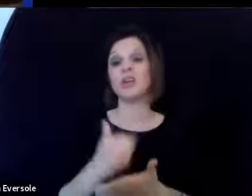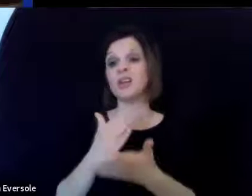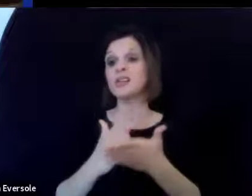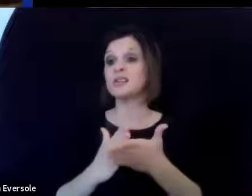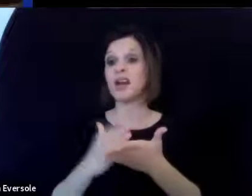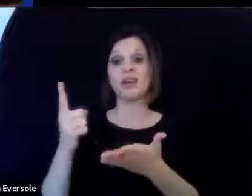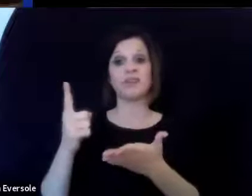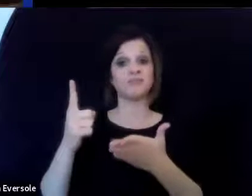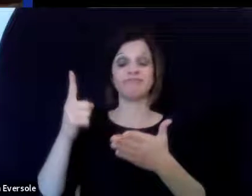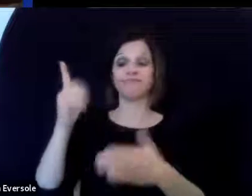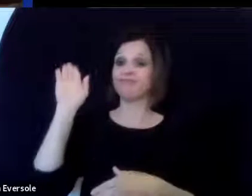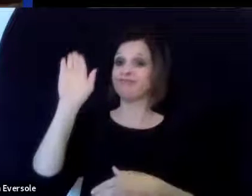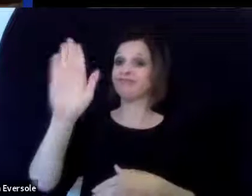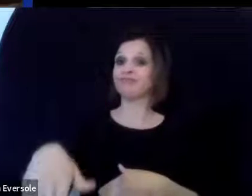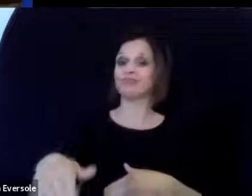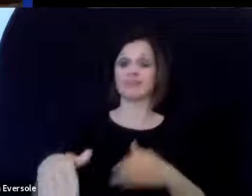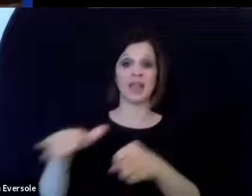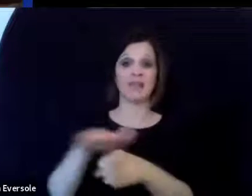for a lifetime.